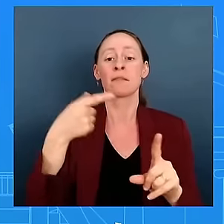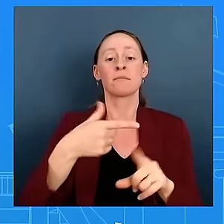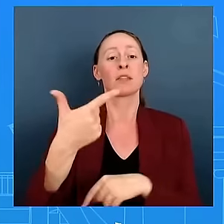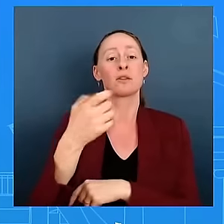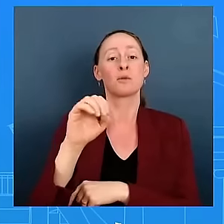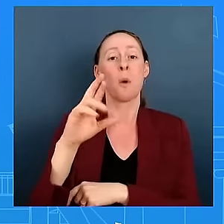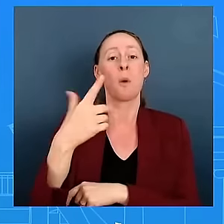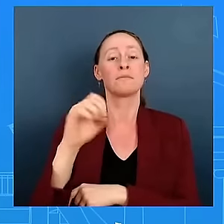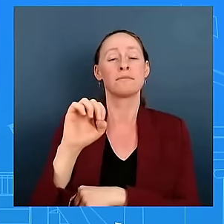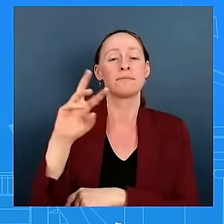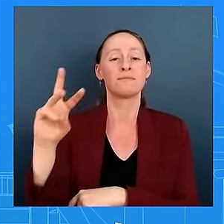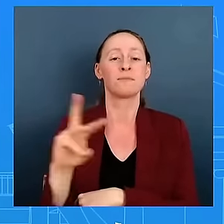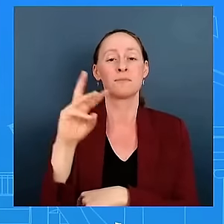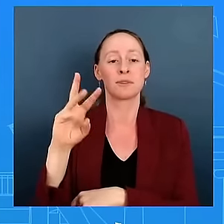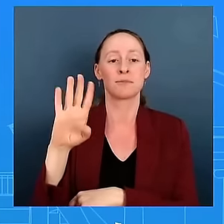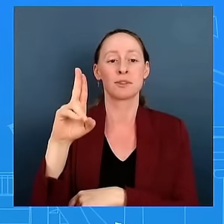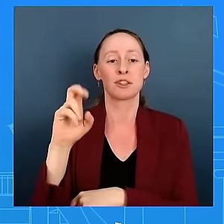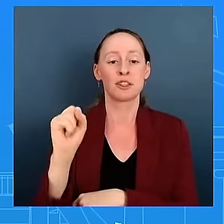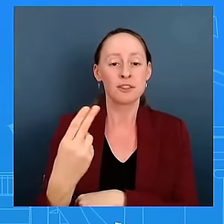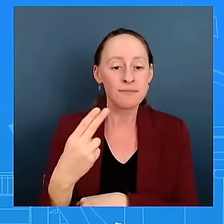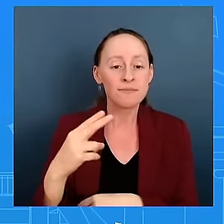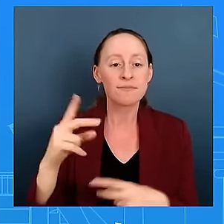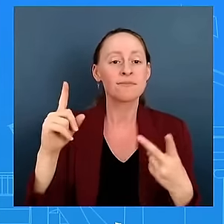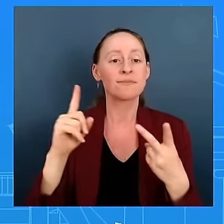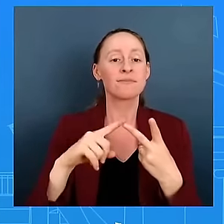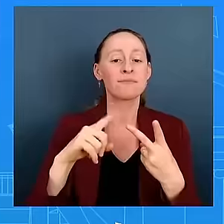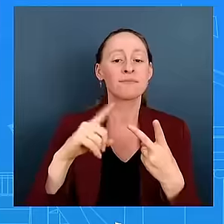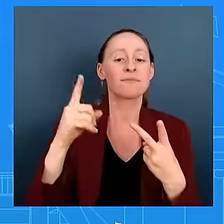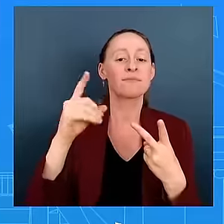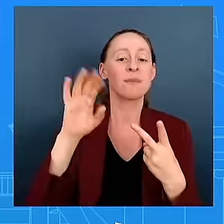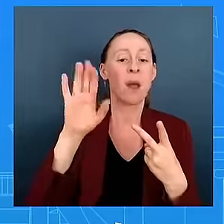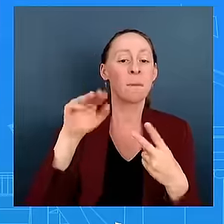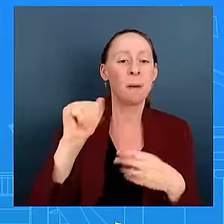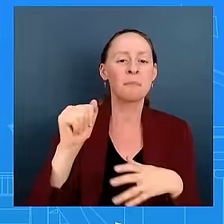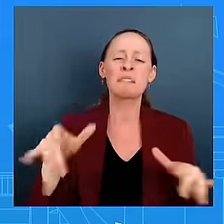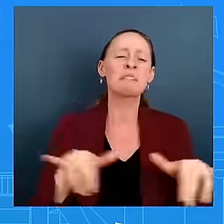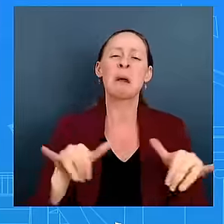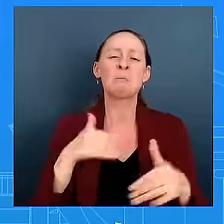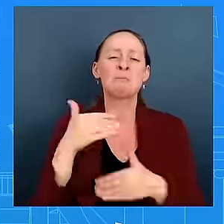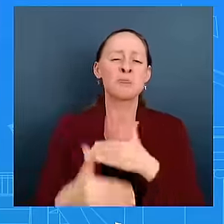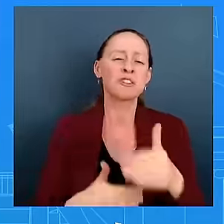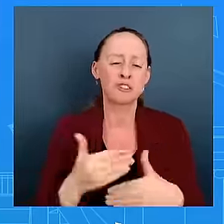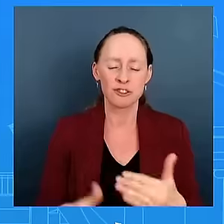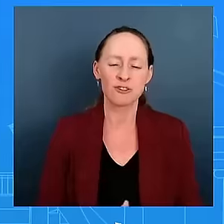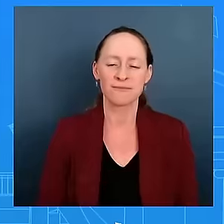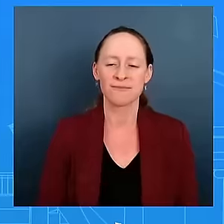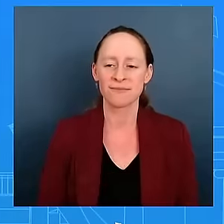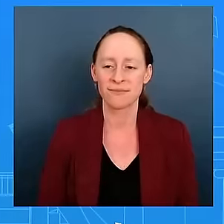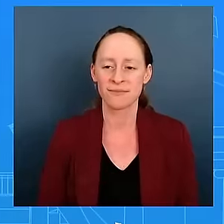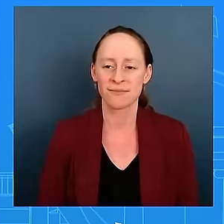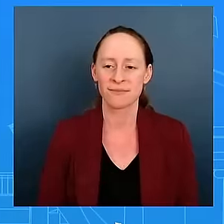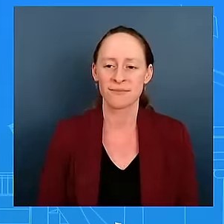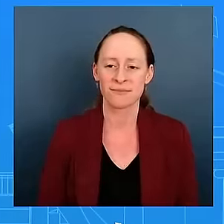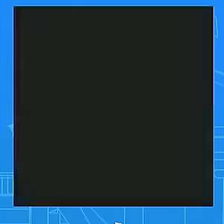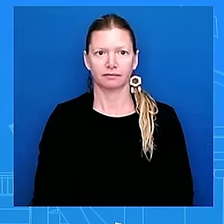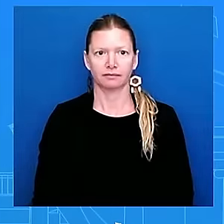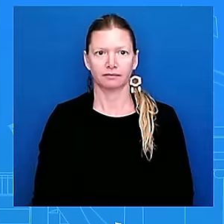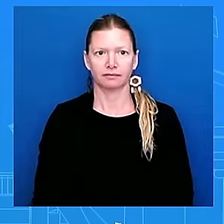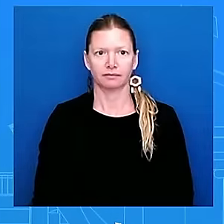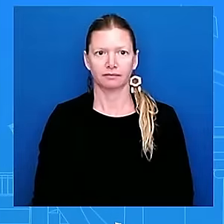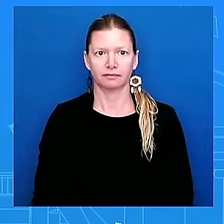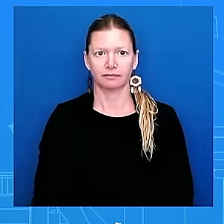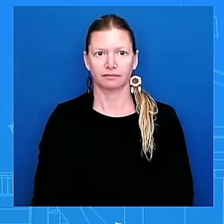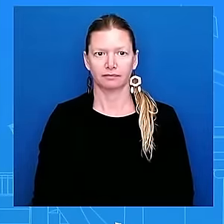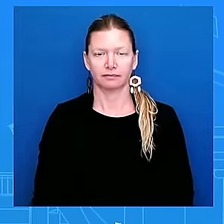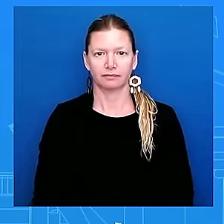and also President Obama. So last one did let his donors come to the briefing room to speak to us. Okay, and we know what that last president said from this briefing